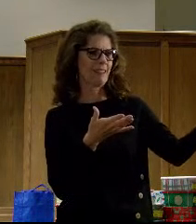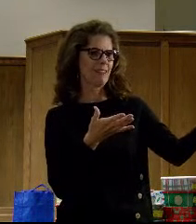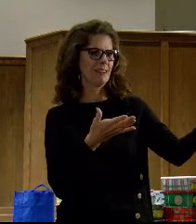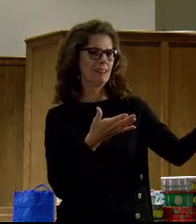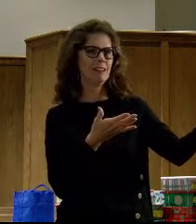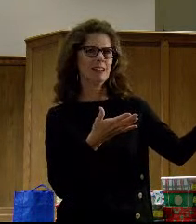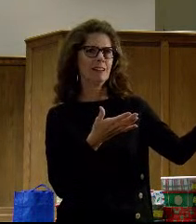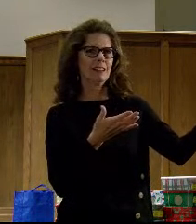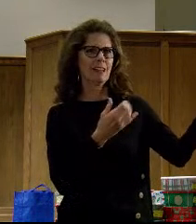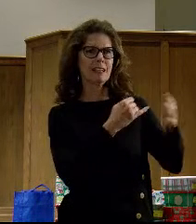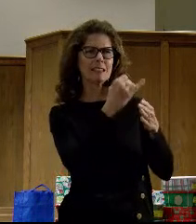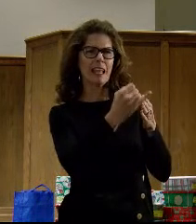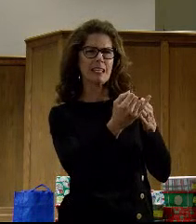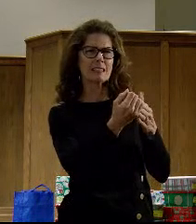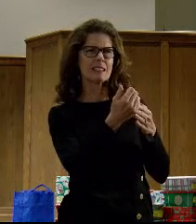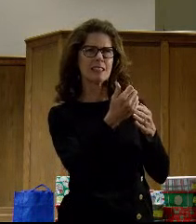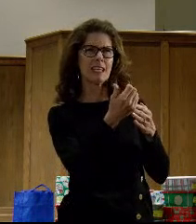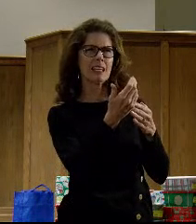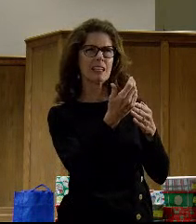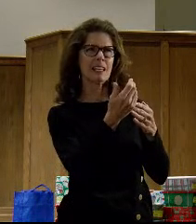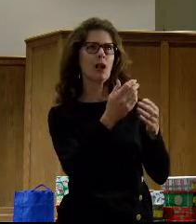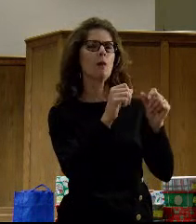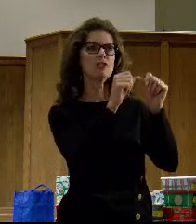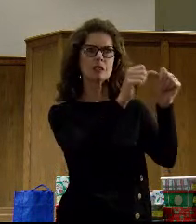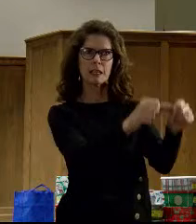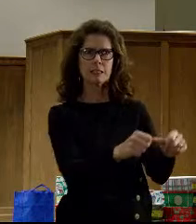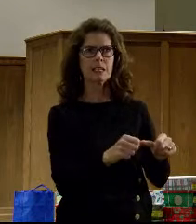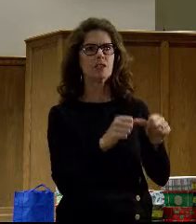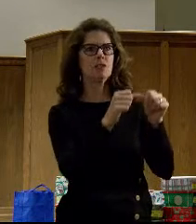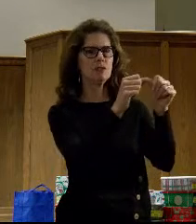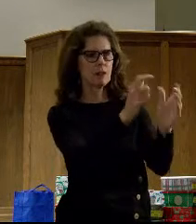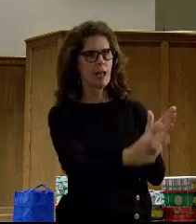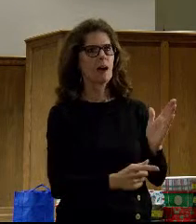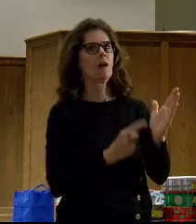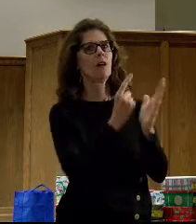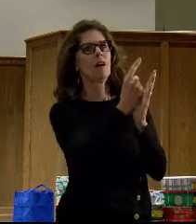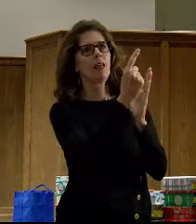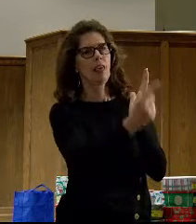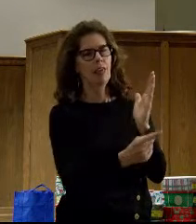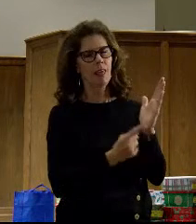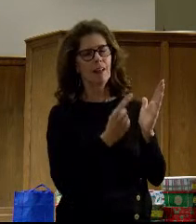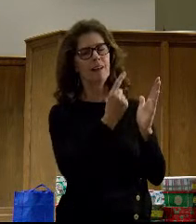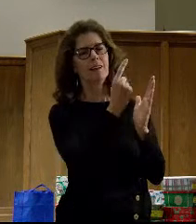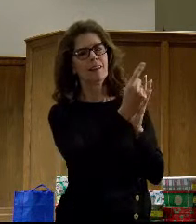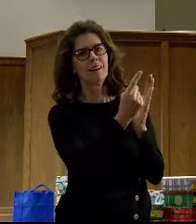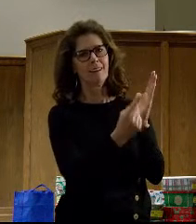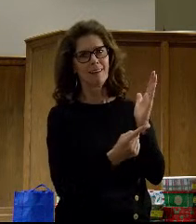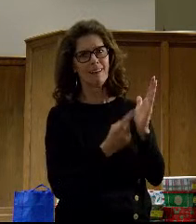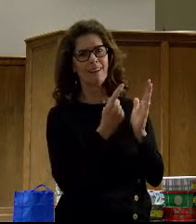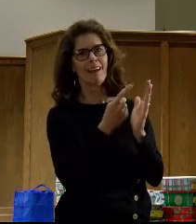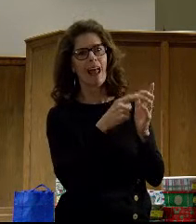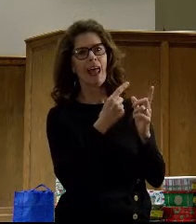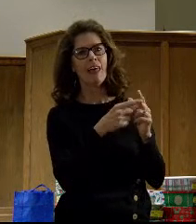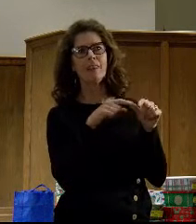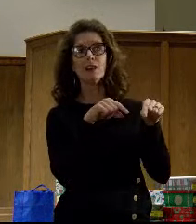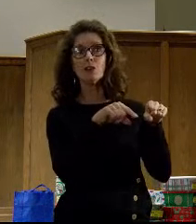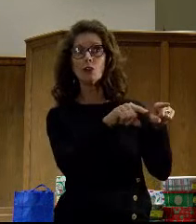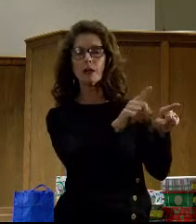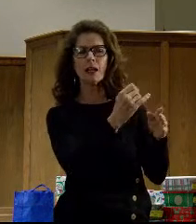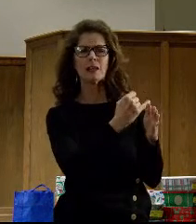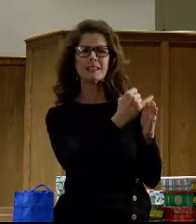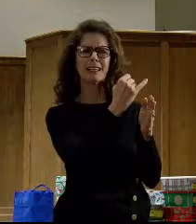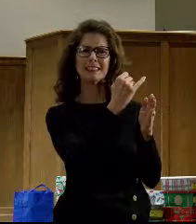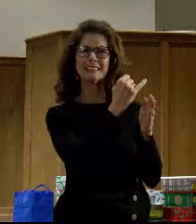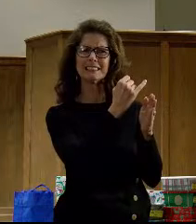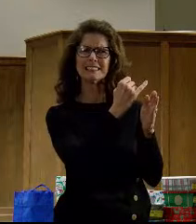10 minutes, 15 minutes, and then it goes for hour after hour after hour. And then in this moment, this is so amazing when you think about this. In this moment, he's